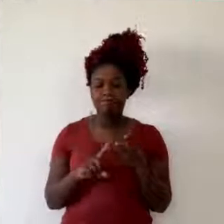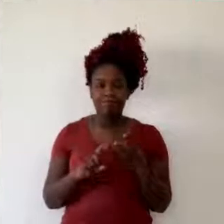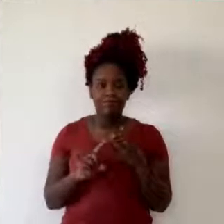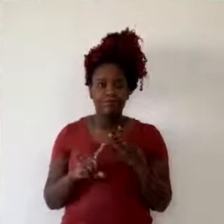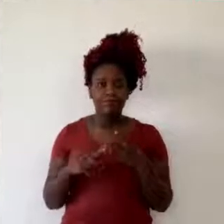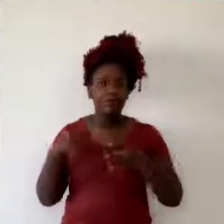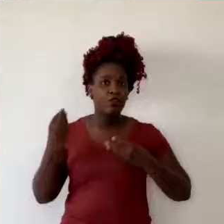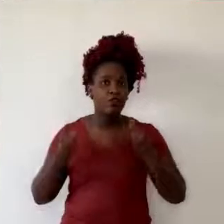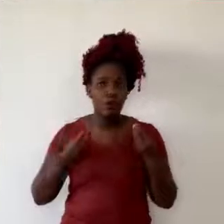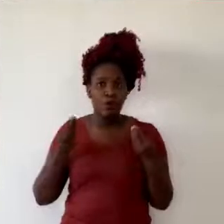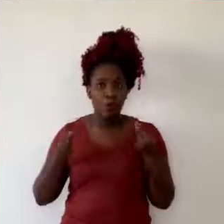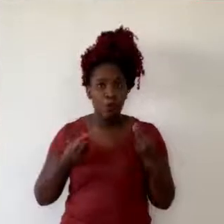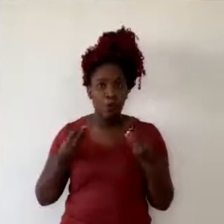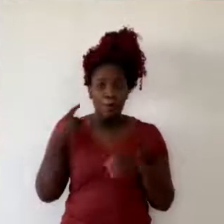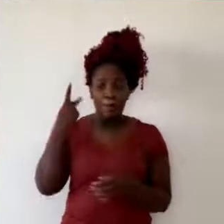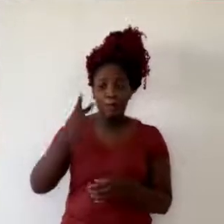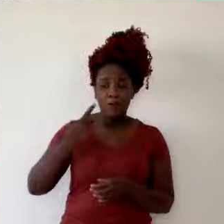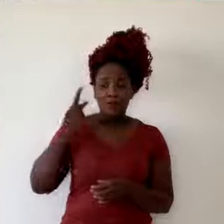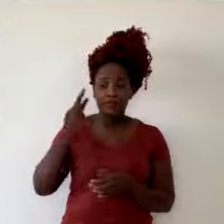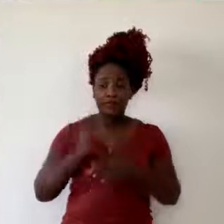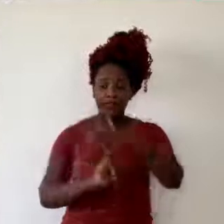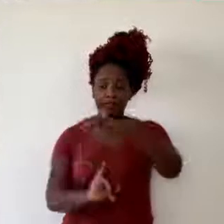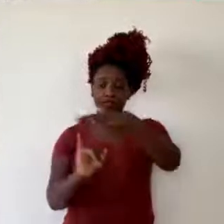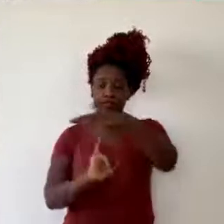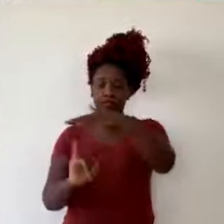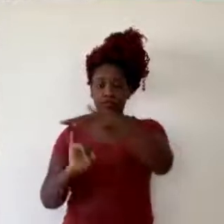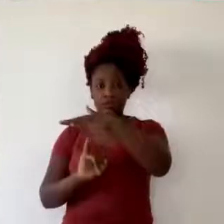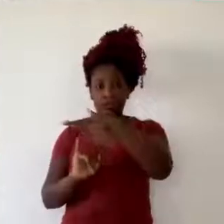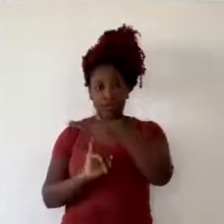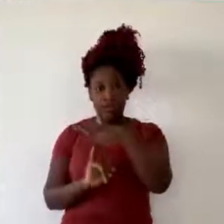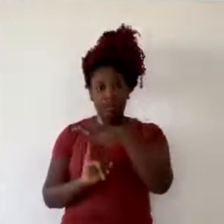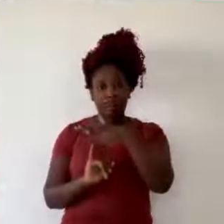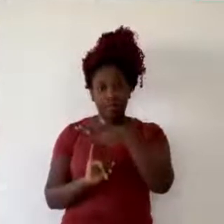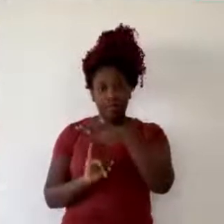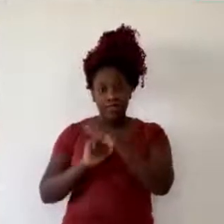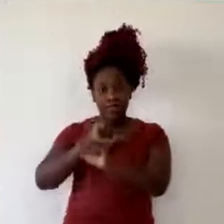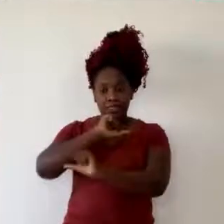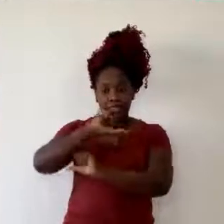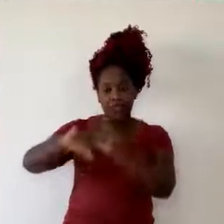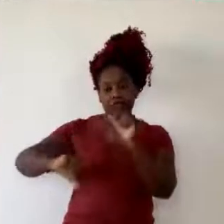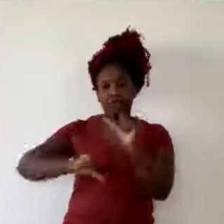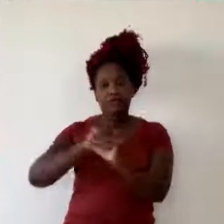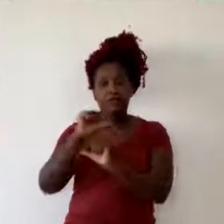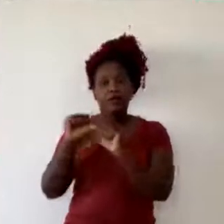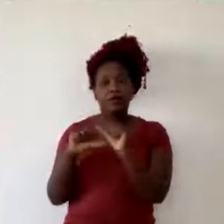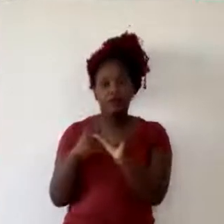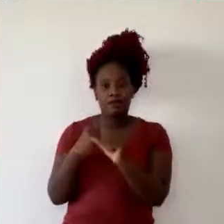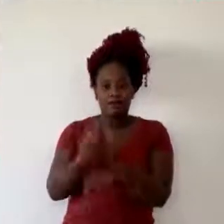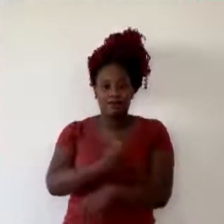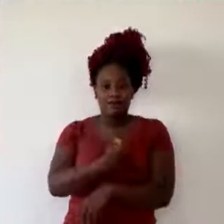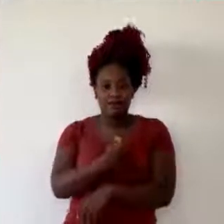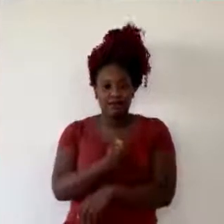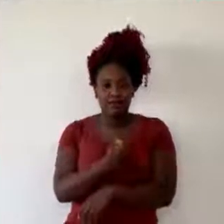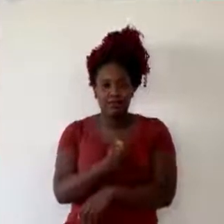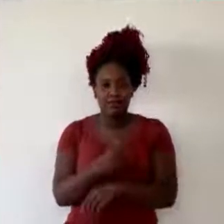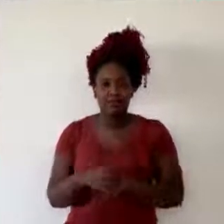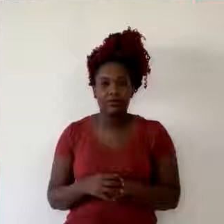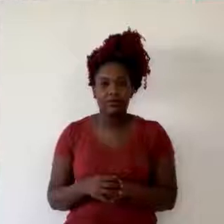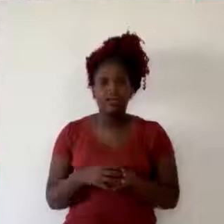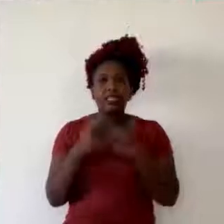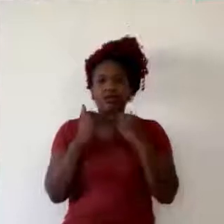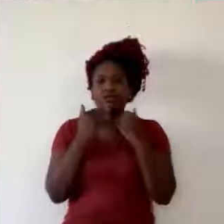And the third dimension has to do with institutional policies that may change these